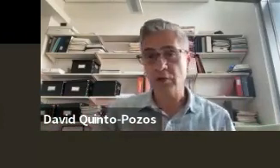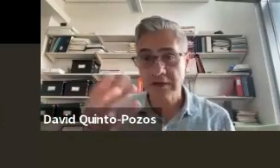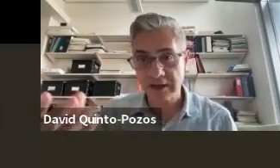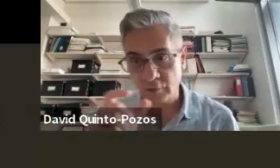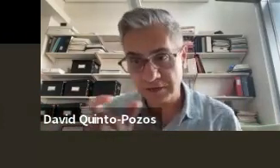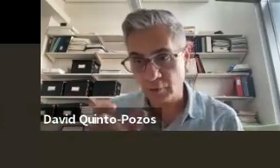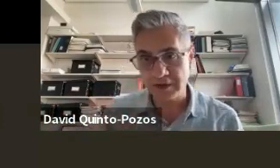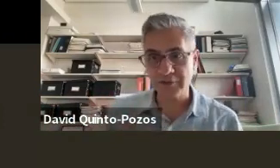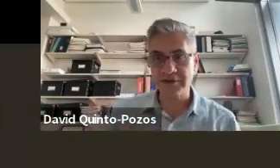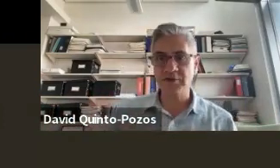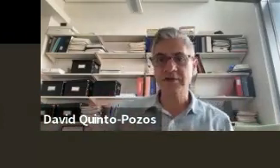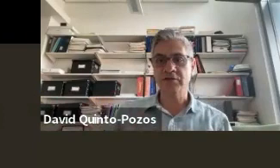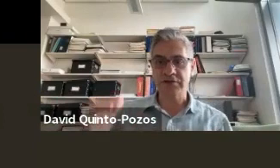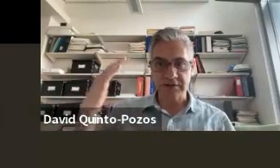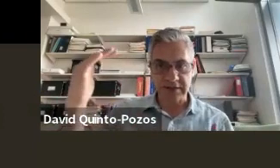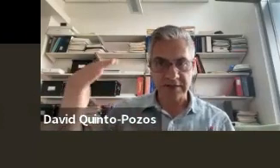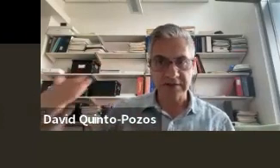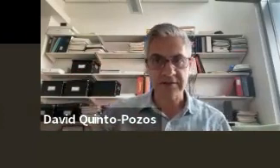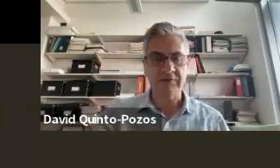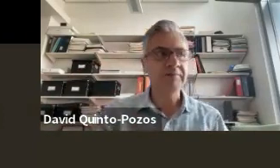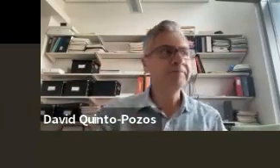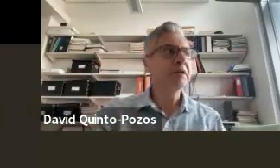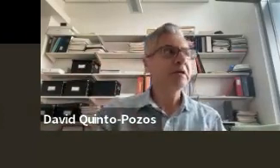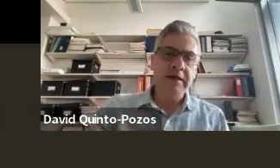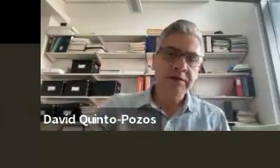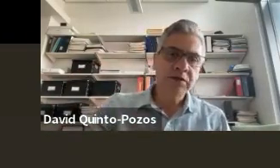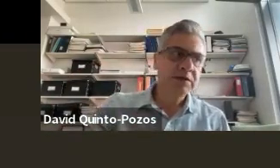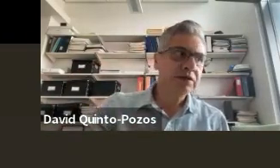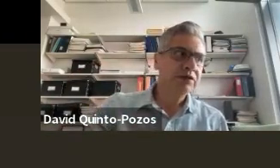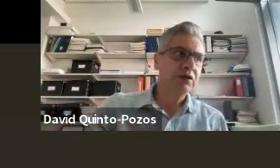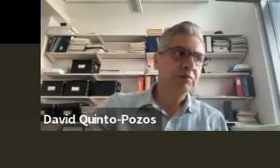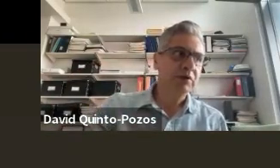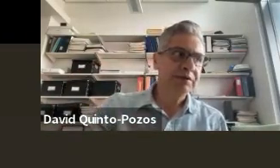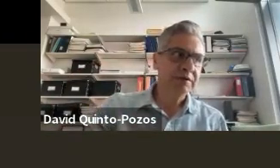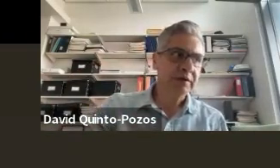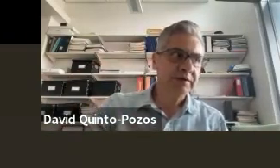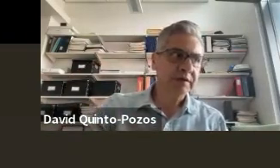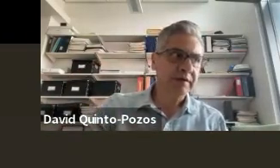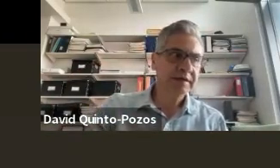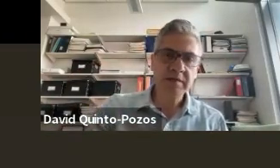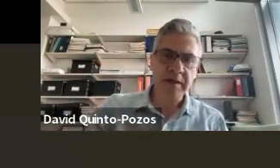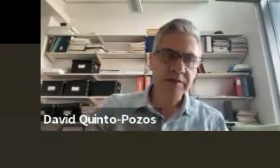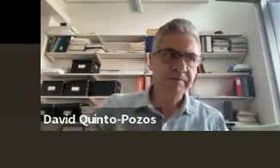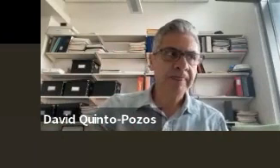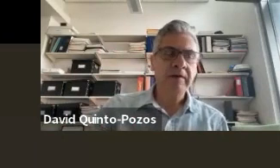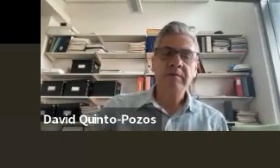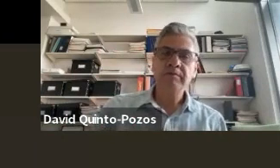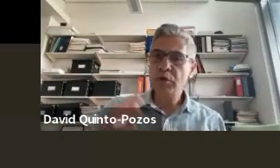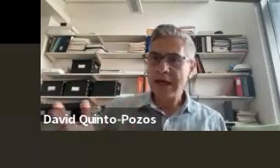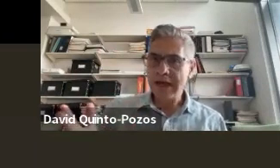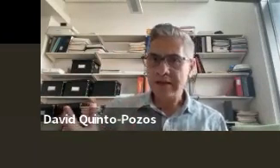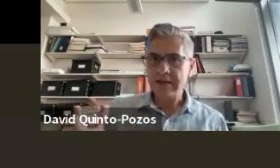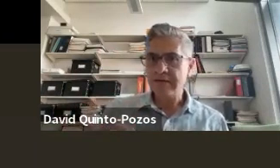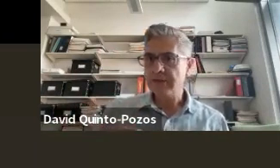where you indicate what the word count is, right? So just the text itself. He also mentioned that you can put results on the second page.